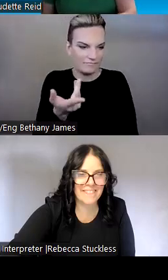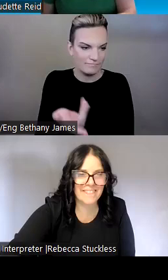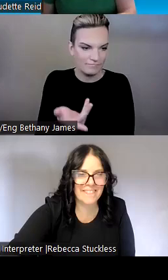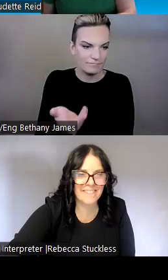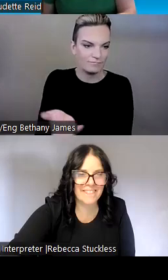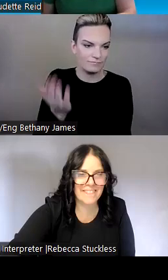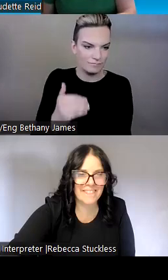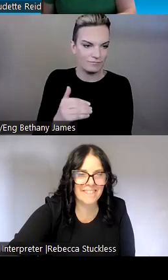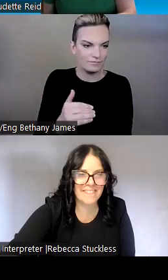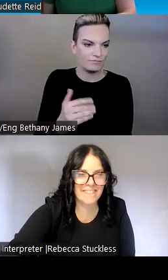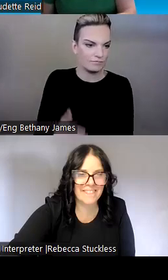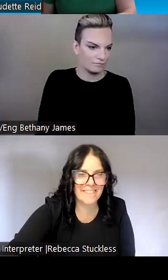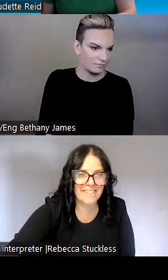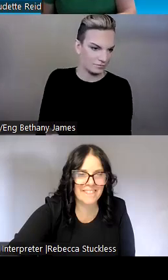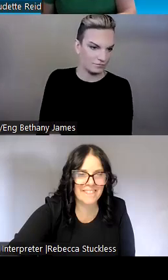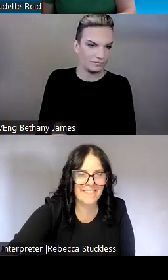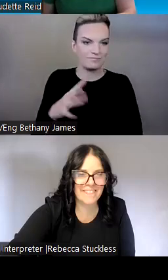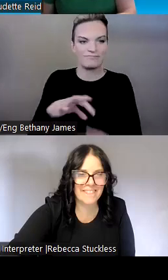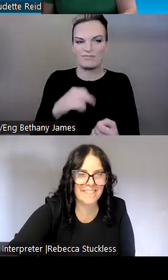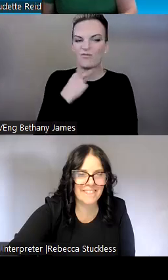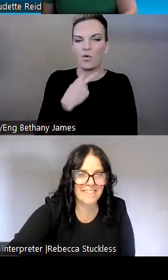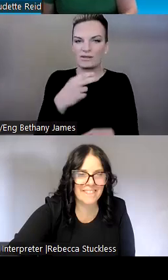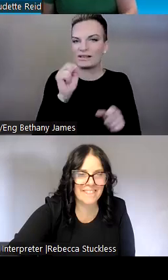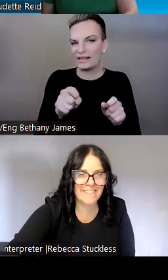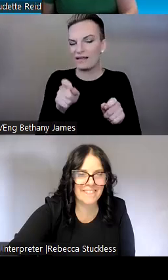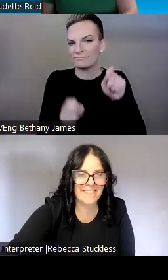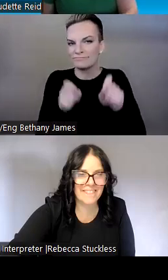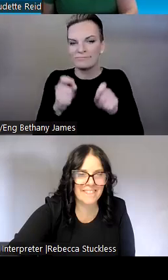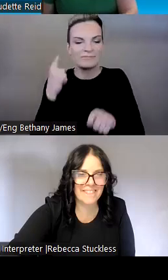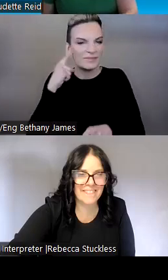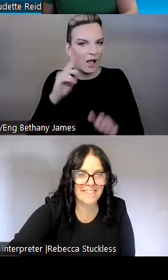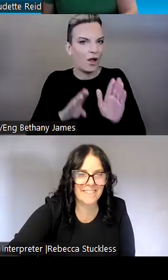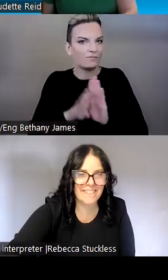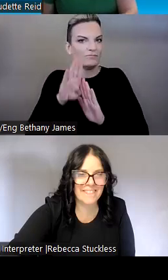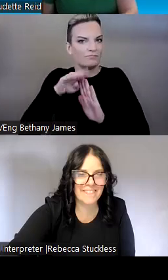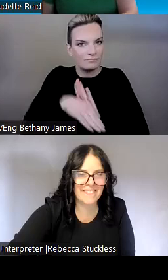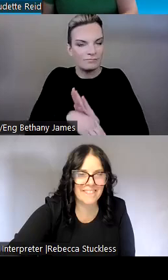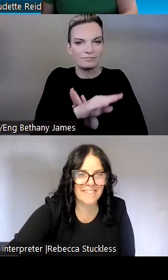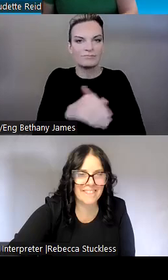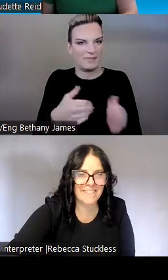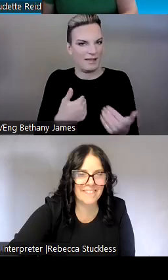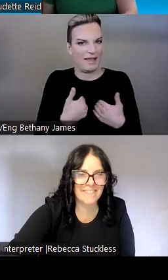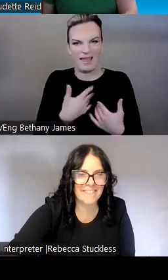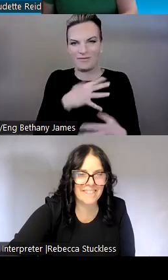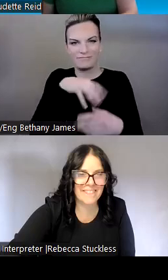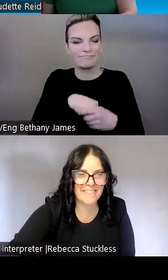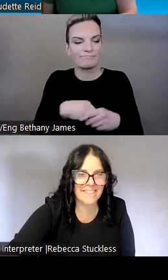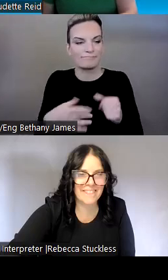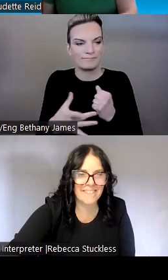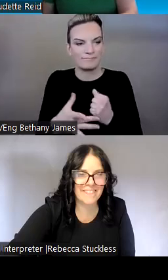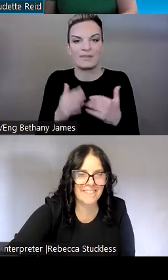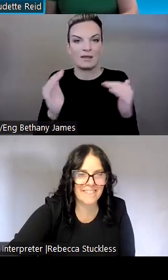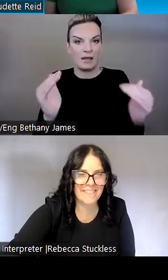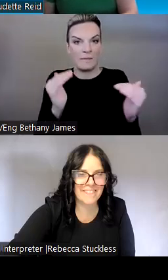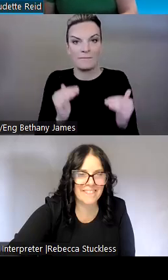you've set that up. Next is messages, which on the phone is what text messages